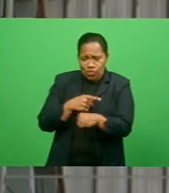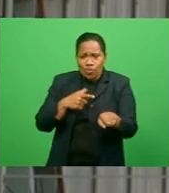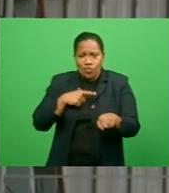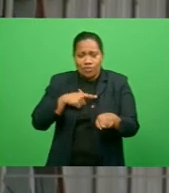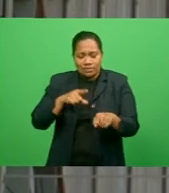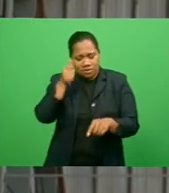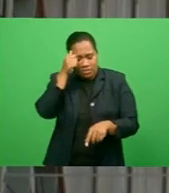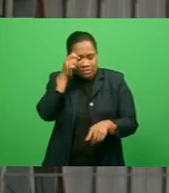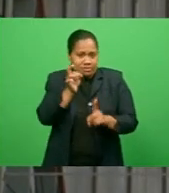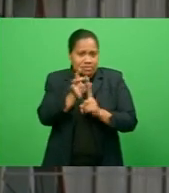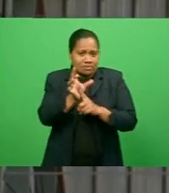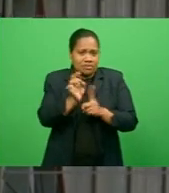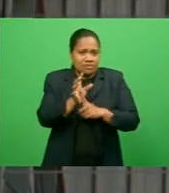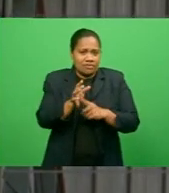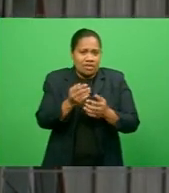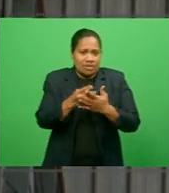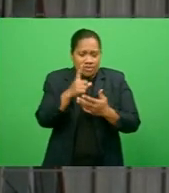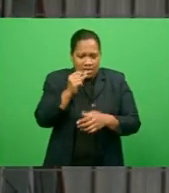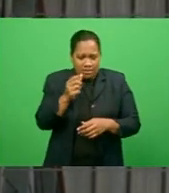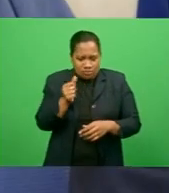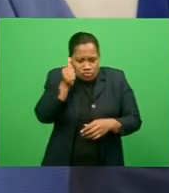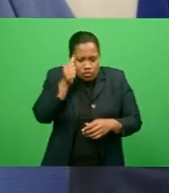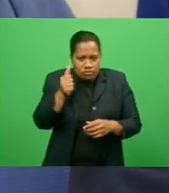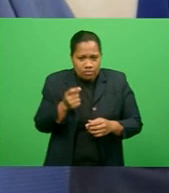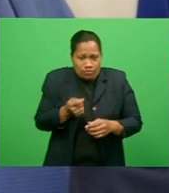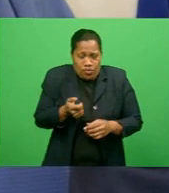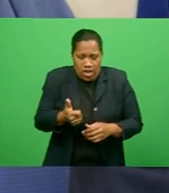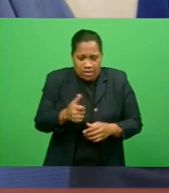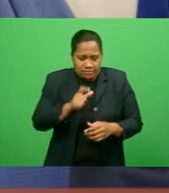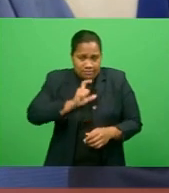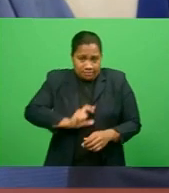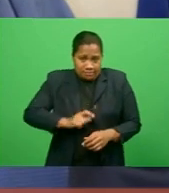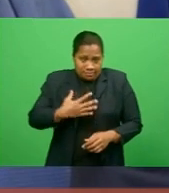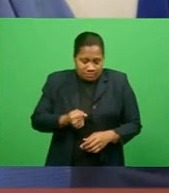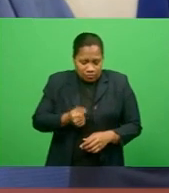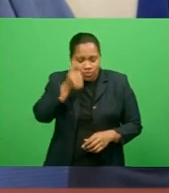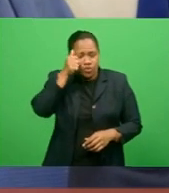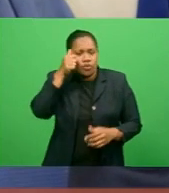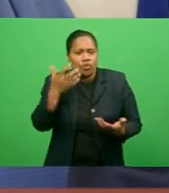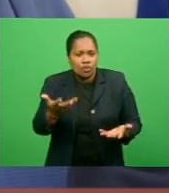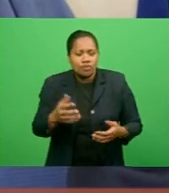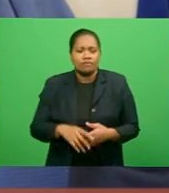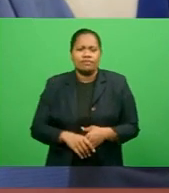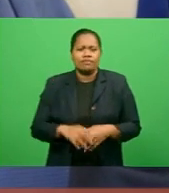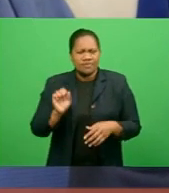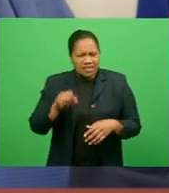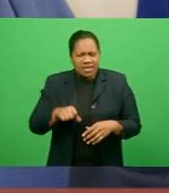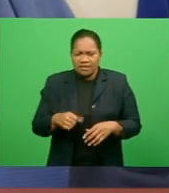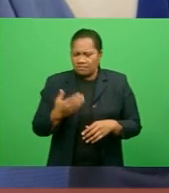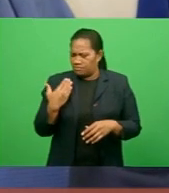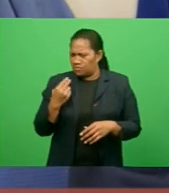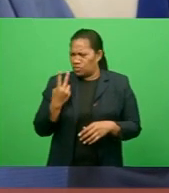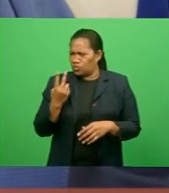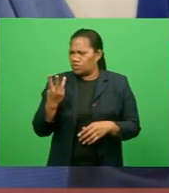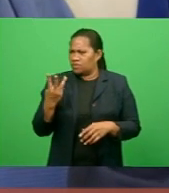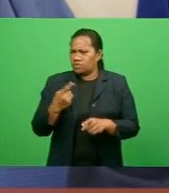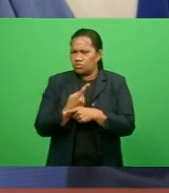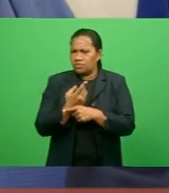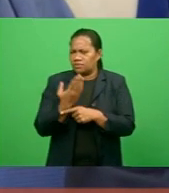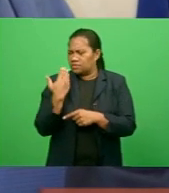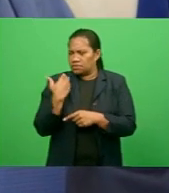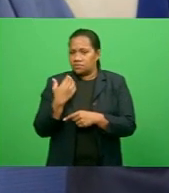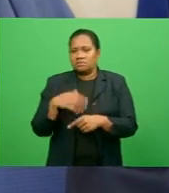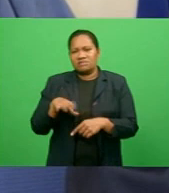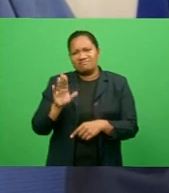early detection of cancer. Because just 2 or 3 weeks ago, we had to say farewell to one of our staff,